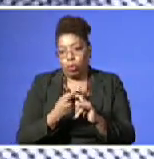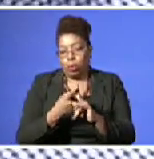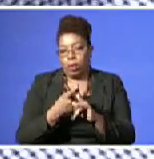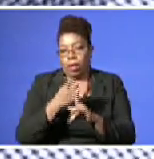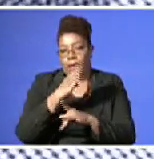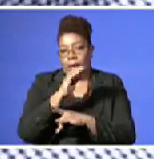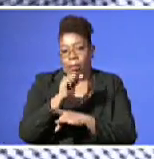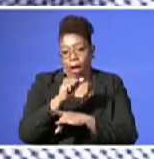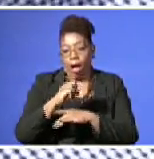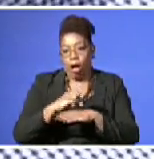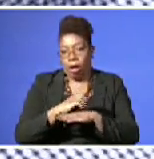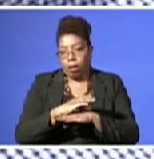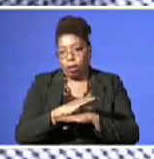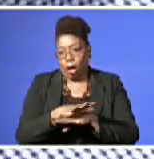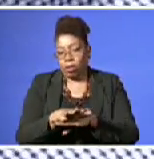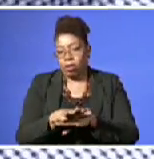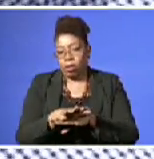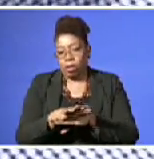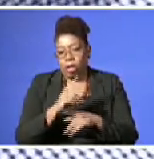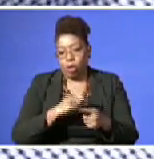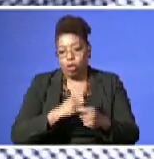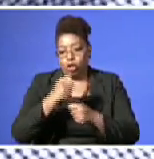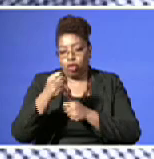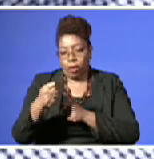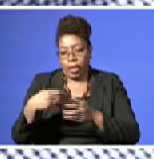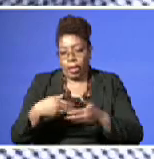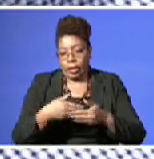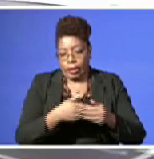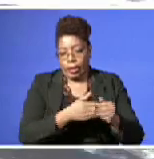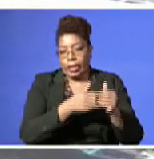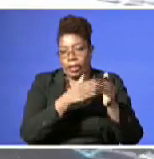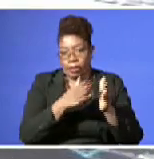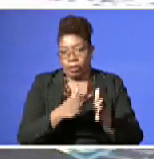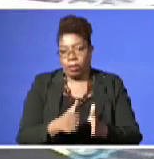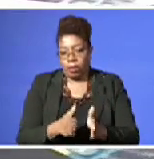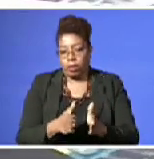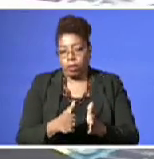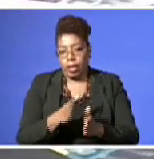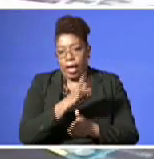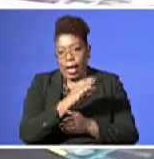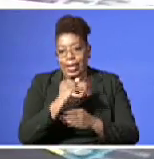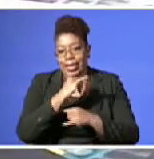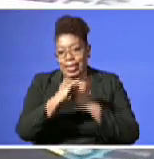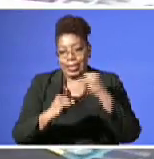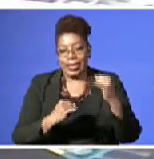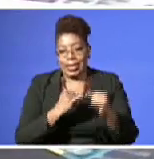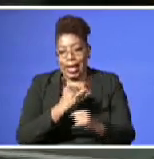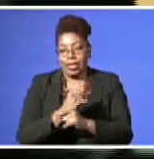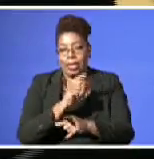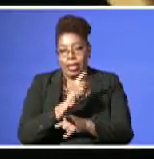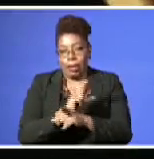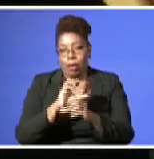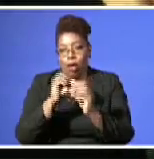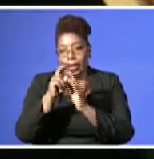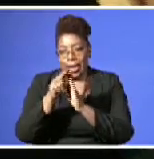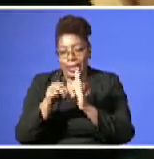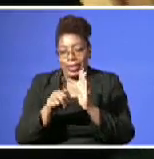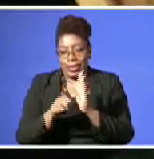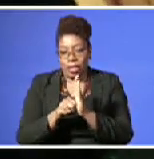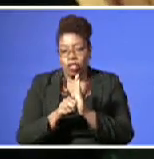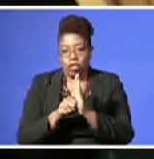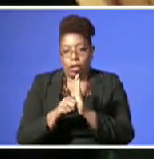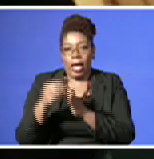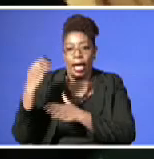Council, with trade union leaders, with labor advocates, and with the International Labor Organization, with the Chief